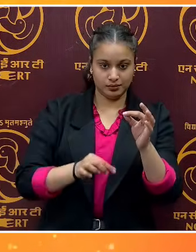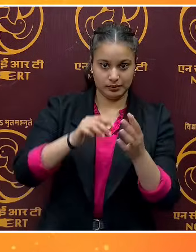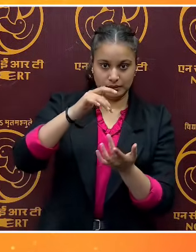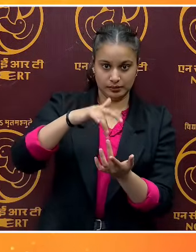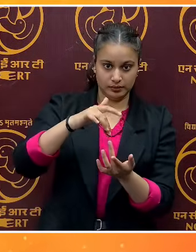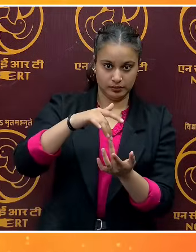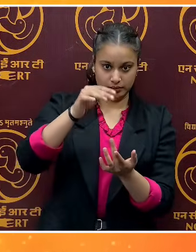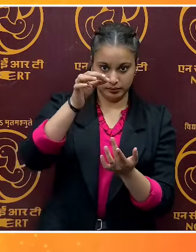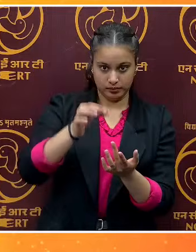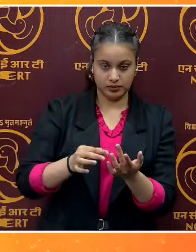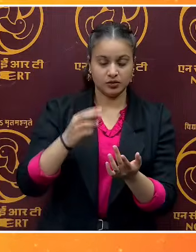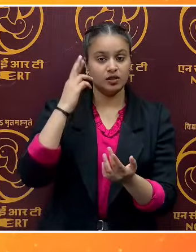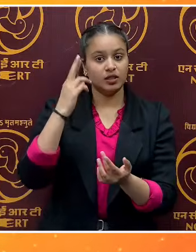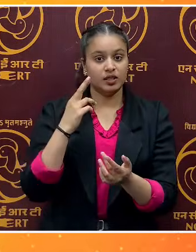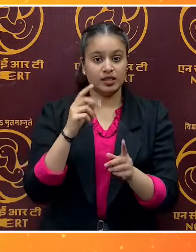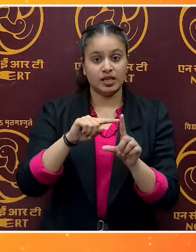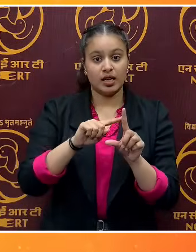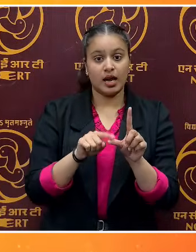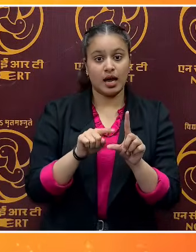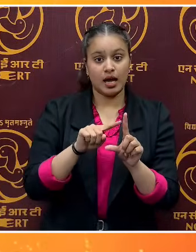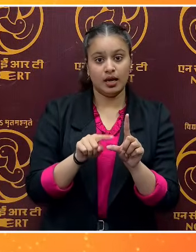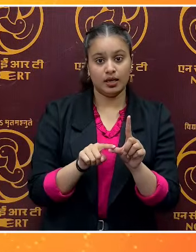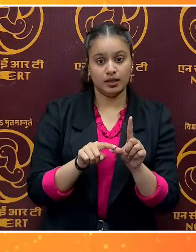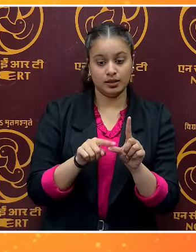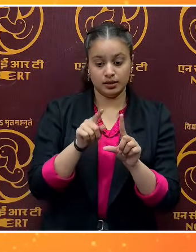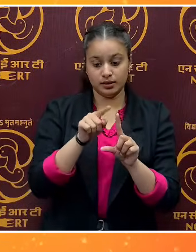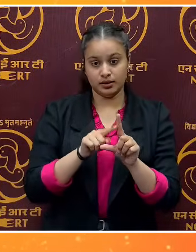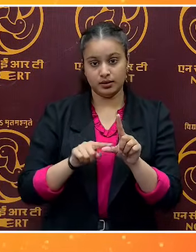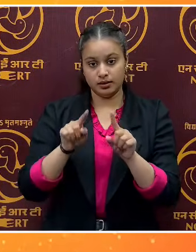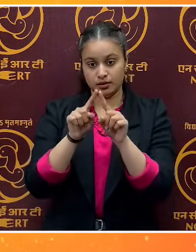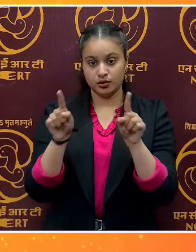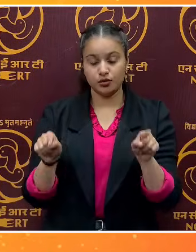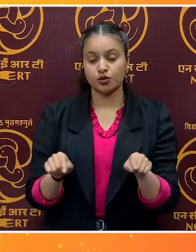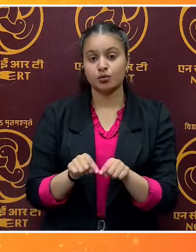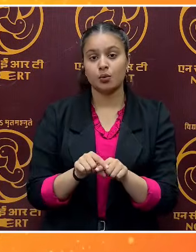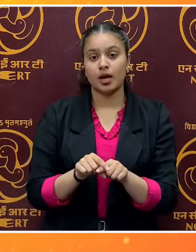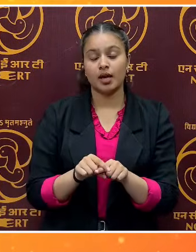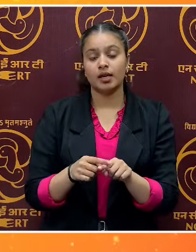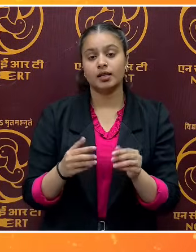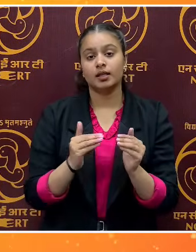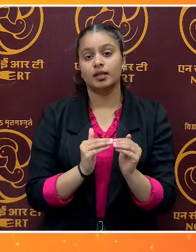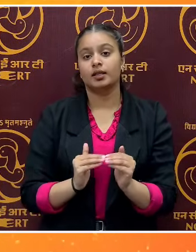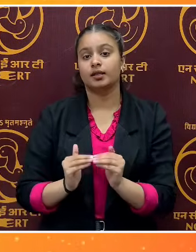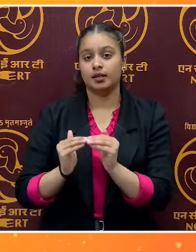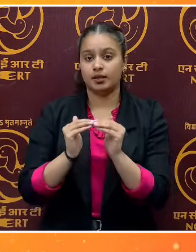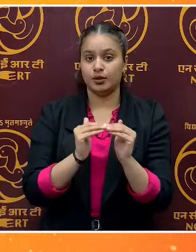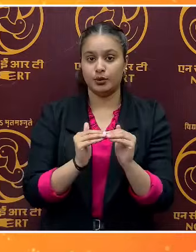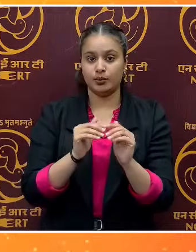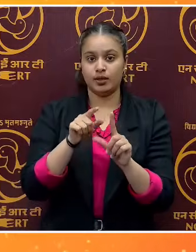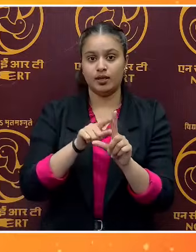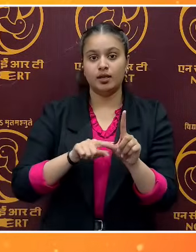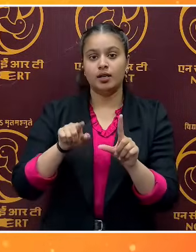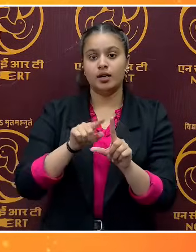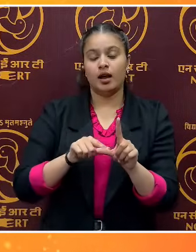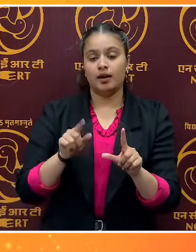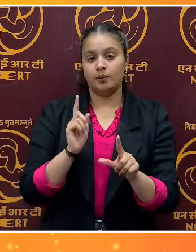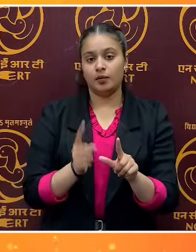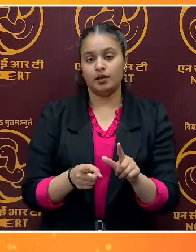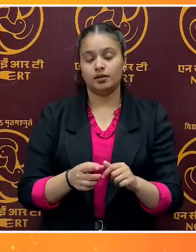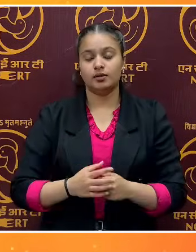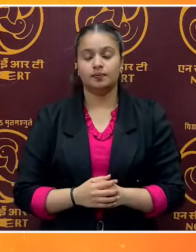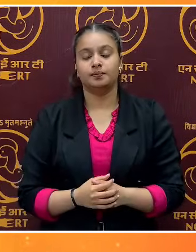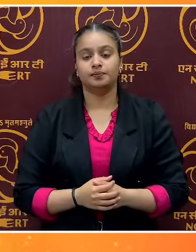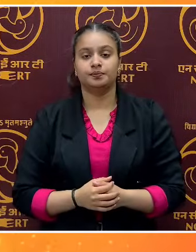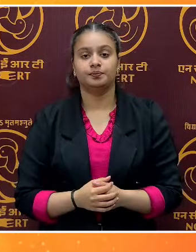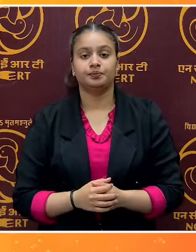because all the angles of a square have to be right angles. Okay. Okay.